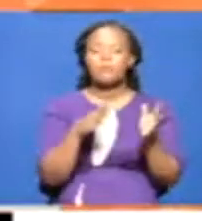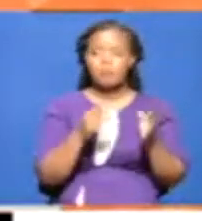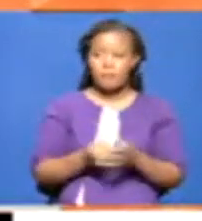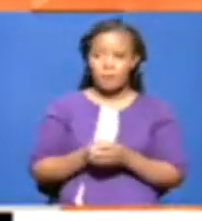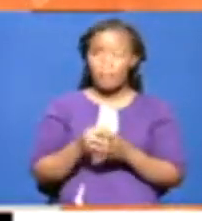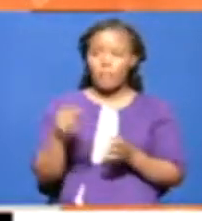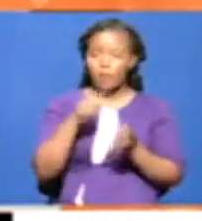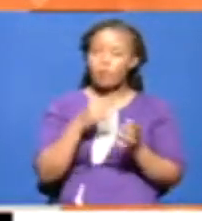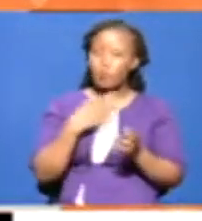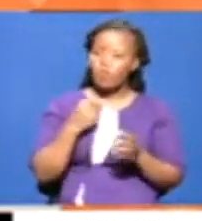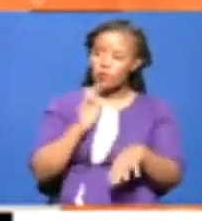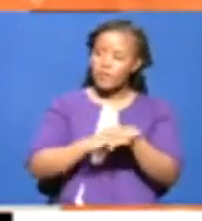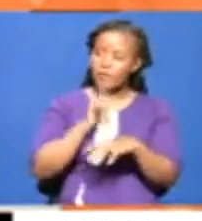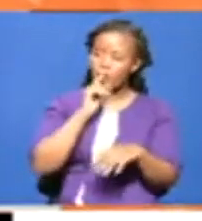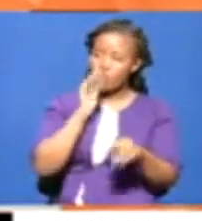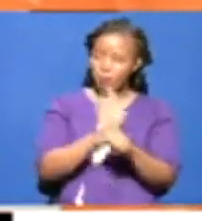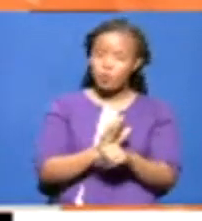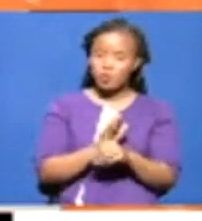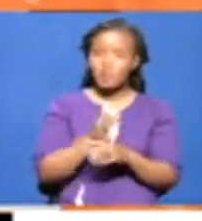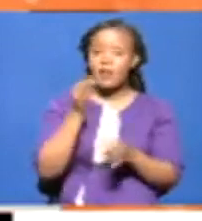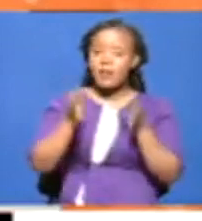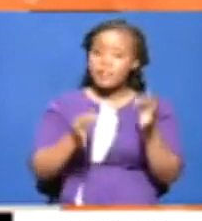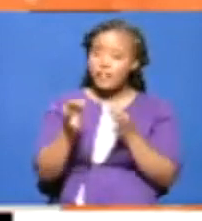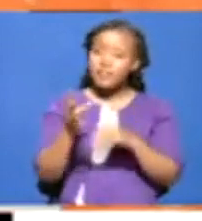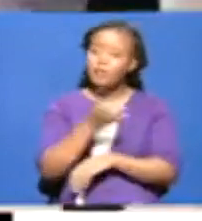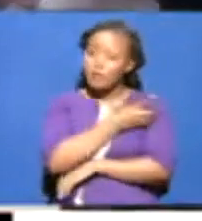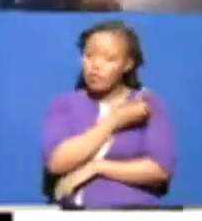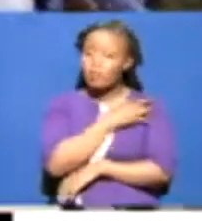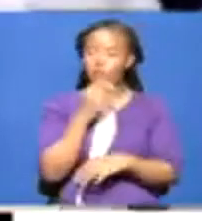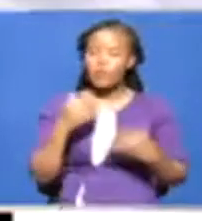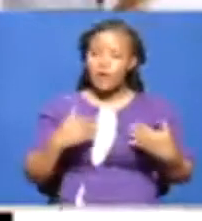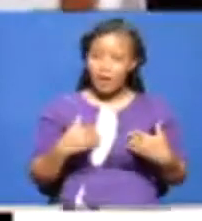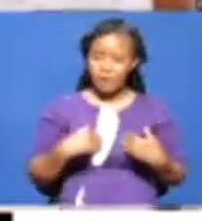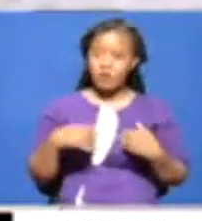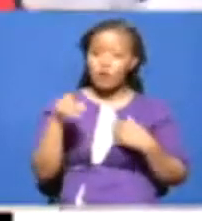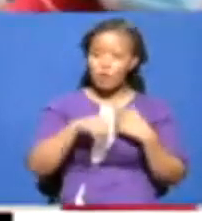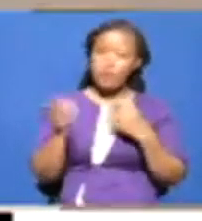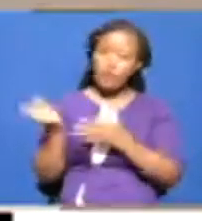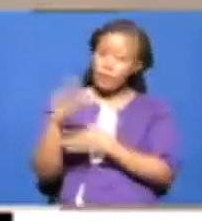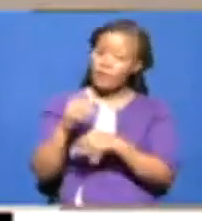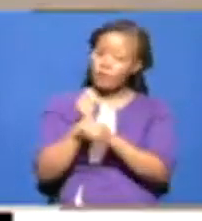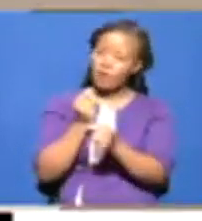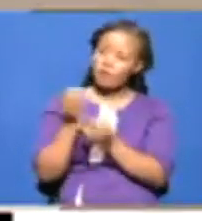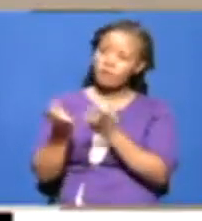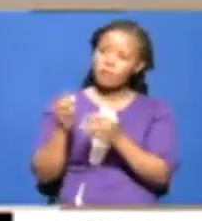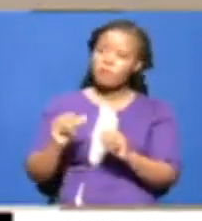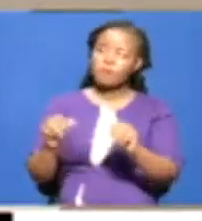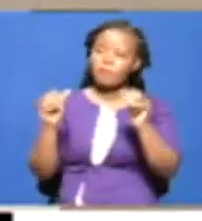hakikisho kwamba justice for Dr. Zennaye iko hapo ndio tutarudi kazini. We have so far